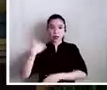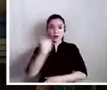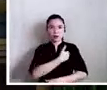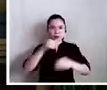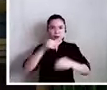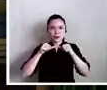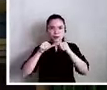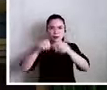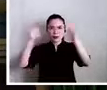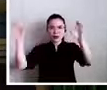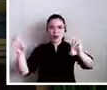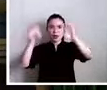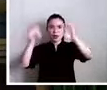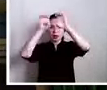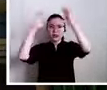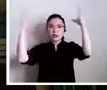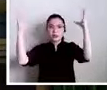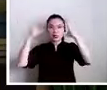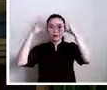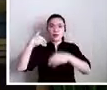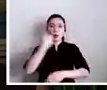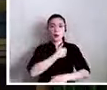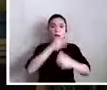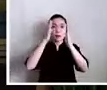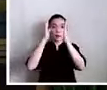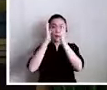our community, nga atong